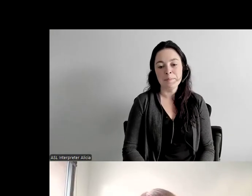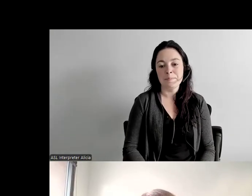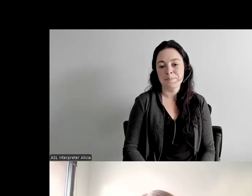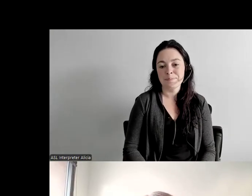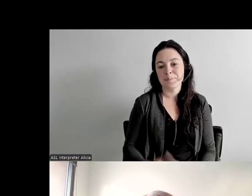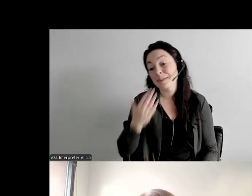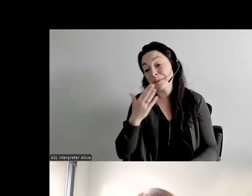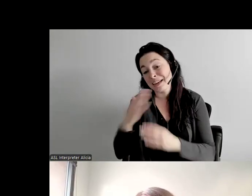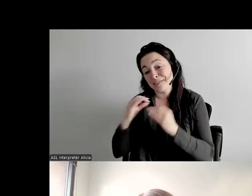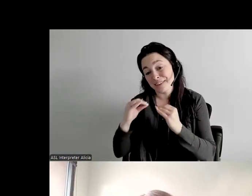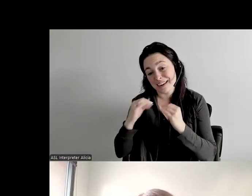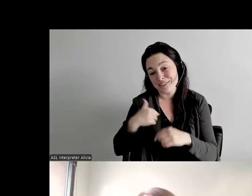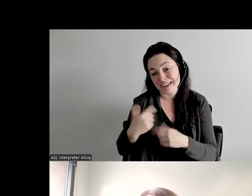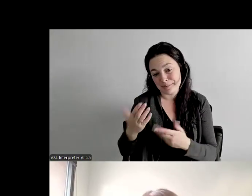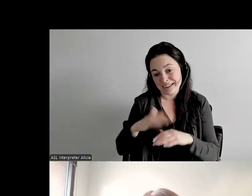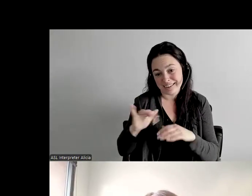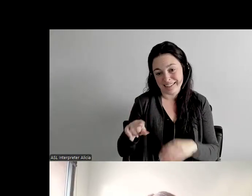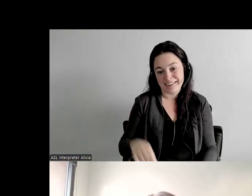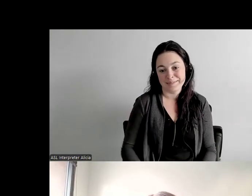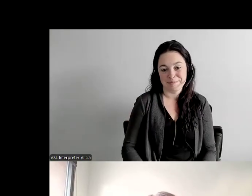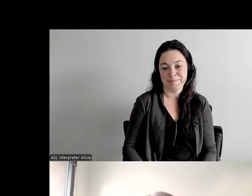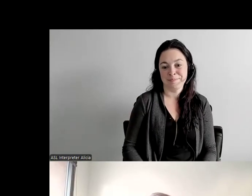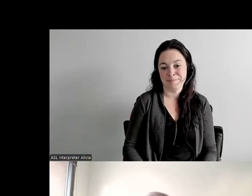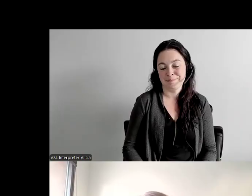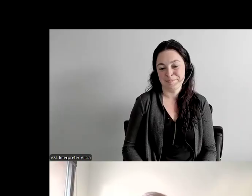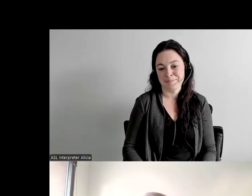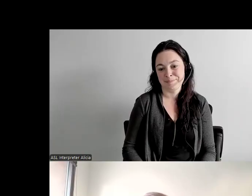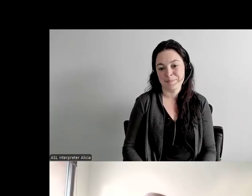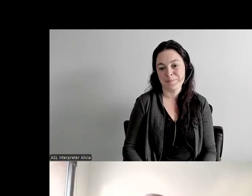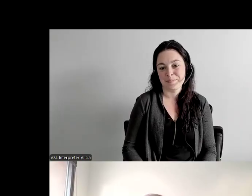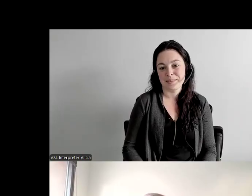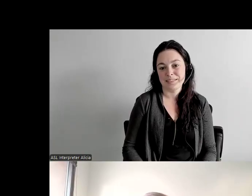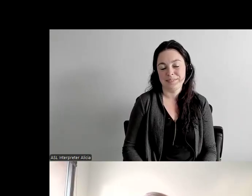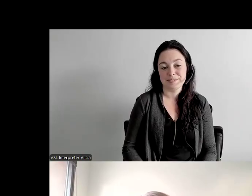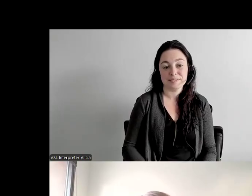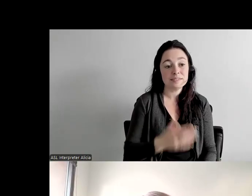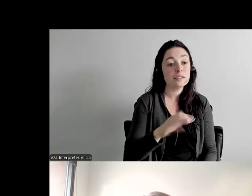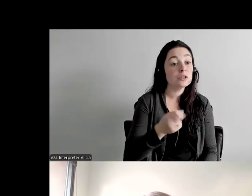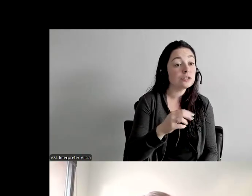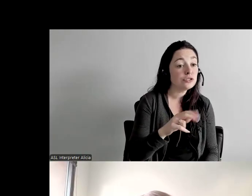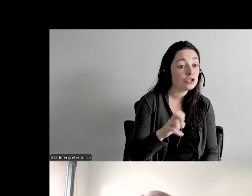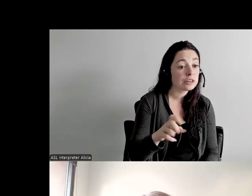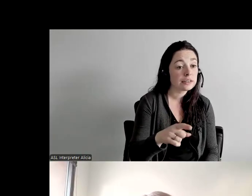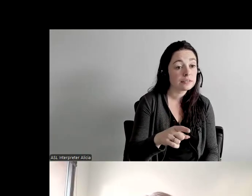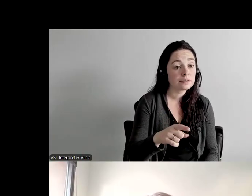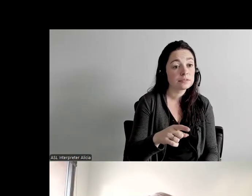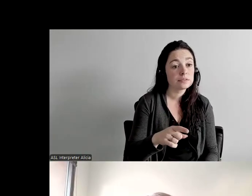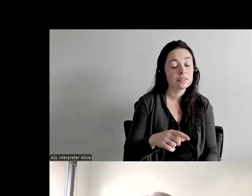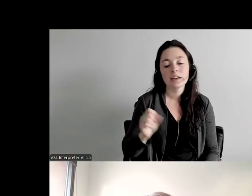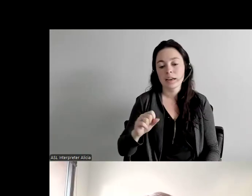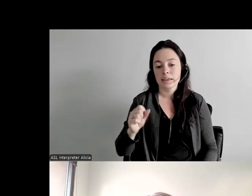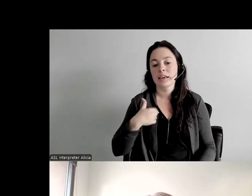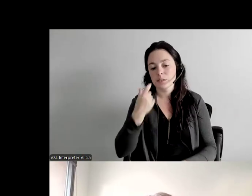Well, thanks for educating me on that too. Shawnee, did you have something? I was just